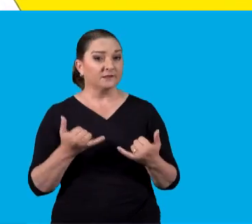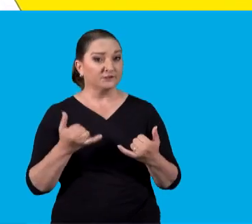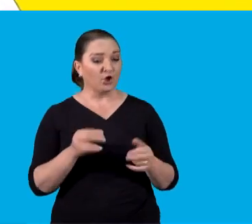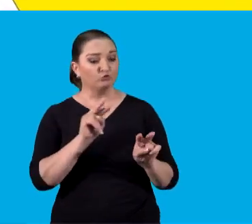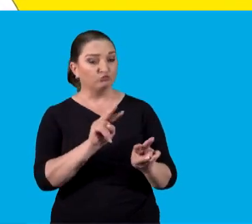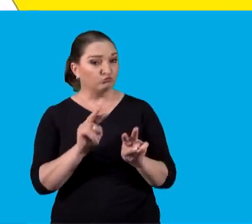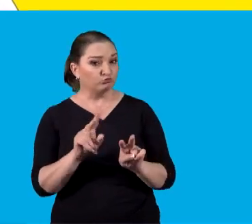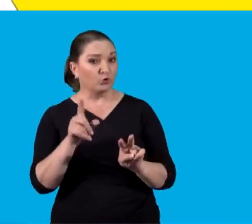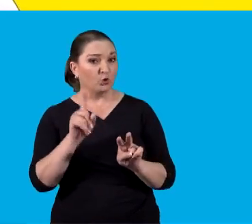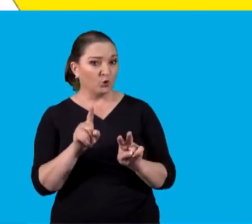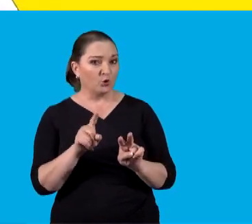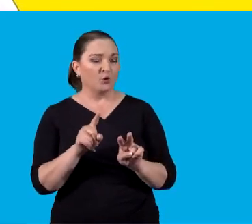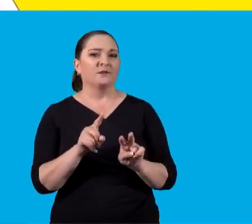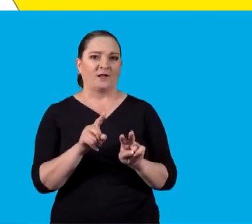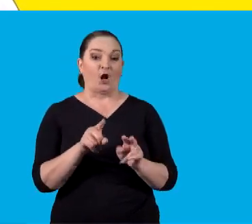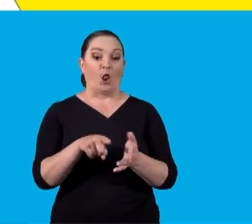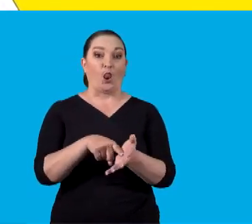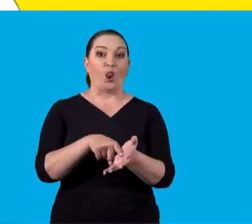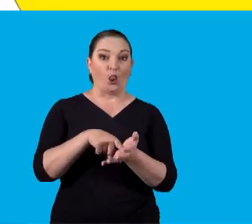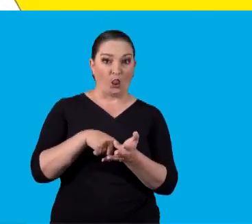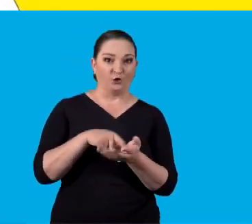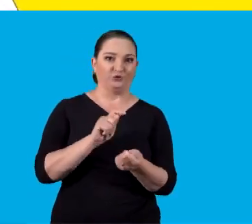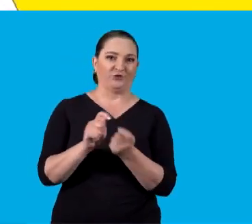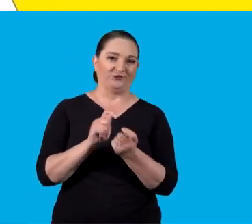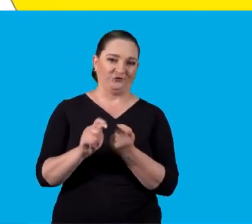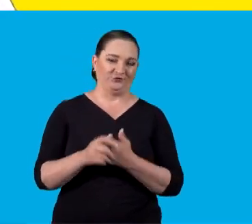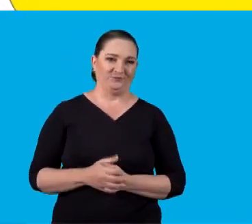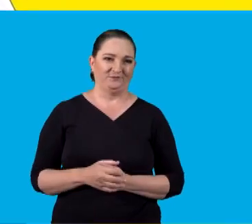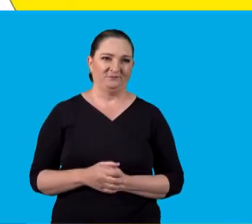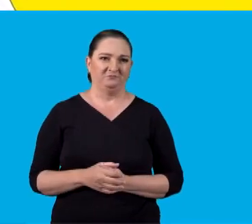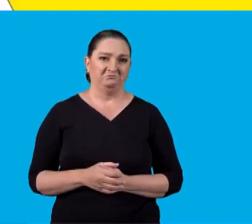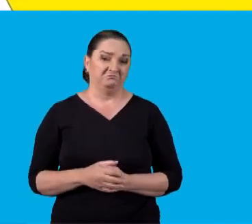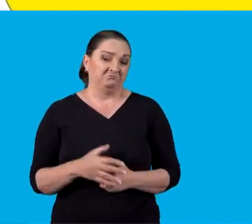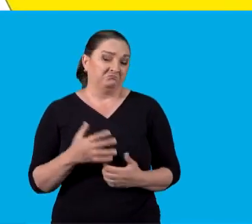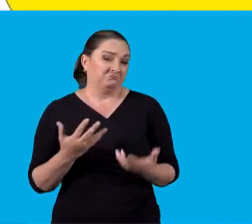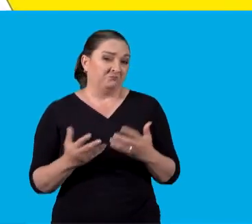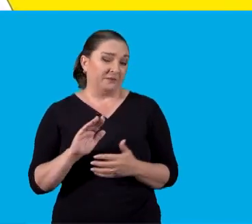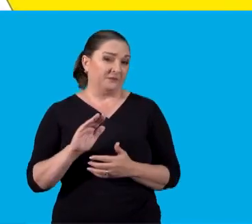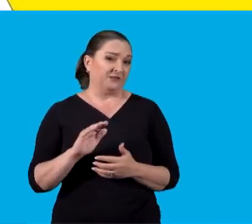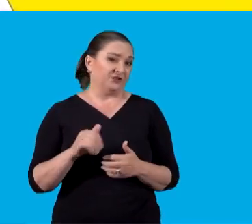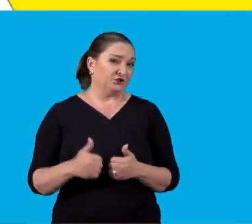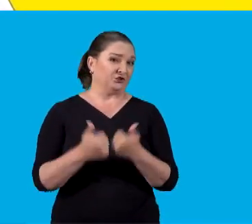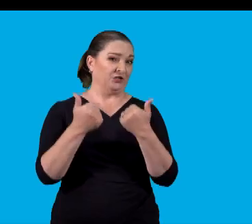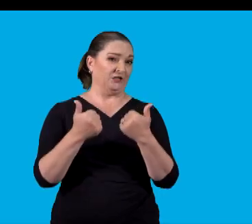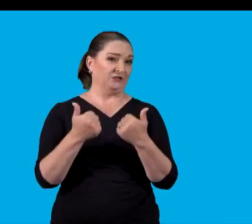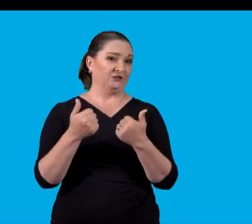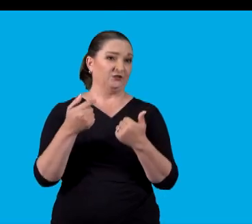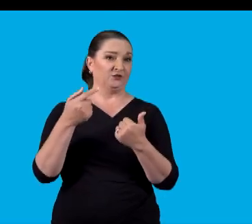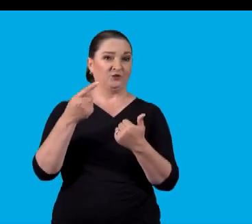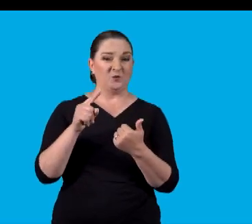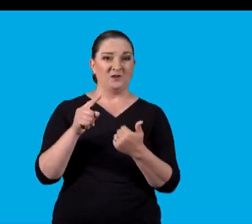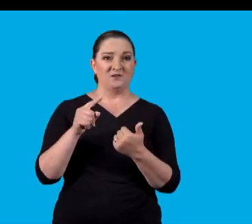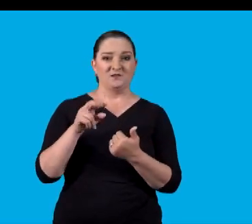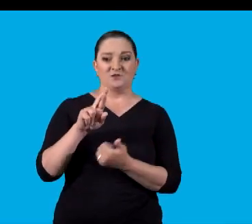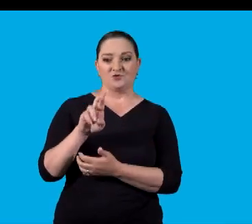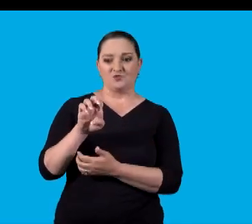Welcome back, dear learners, from the ad break. We are now going to look at the changes in loans.